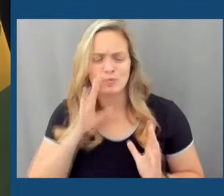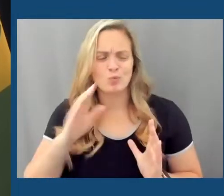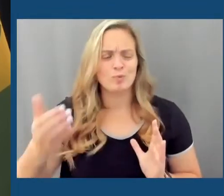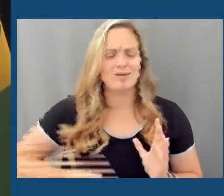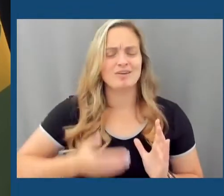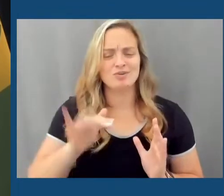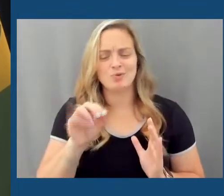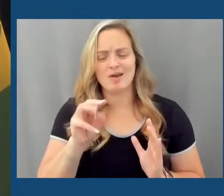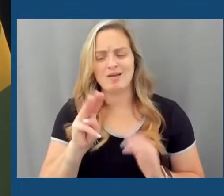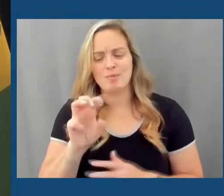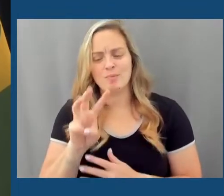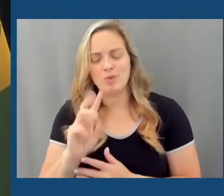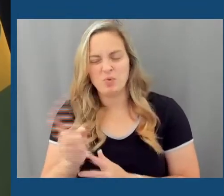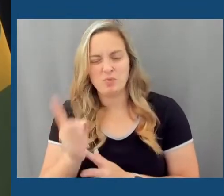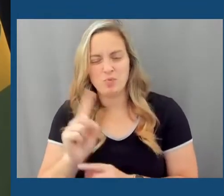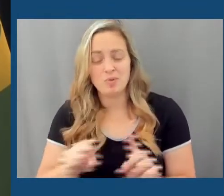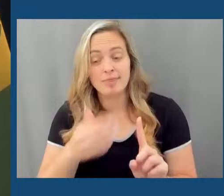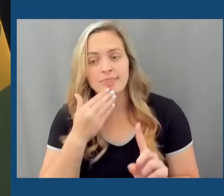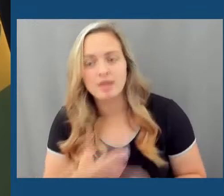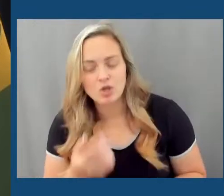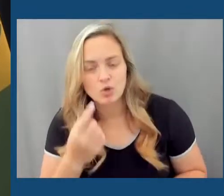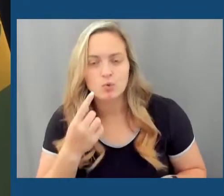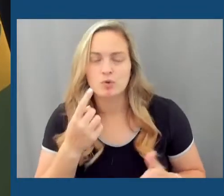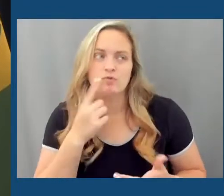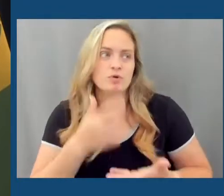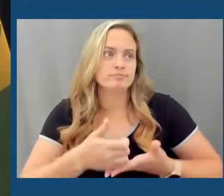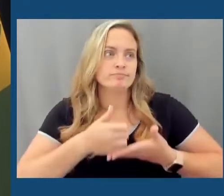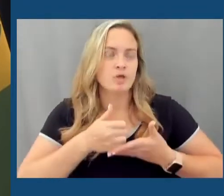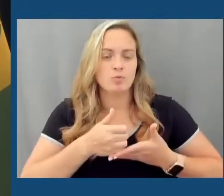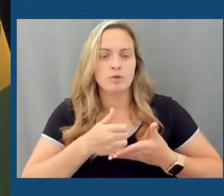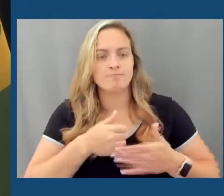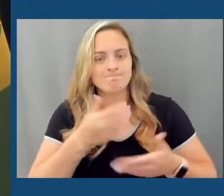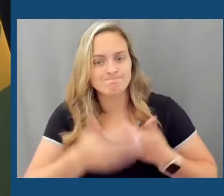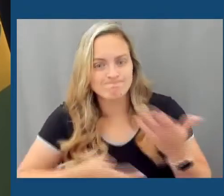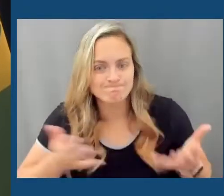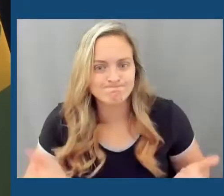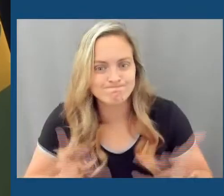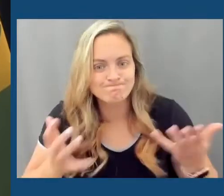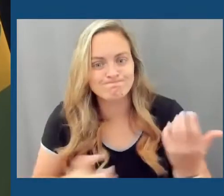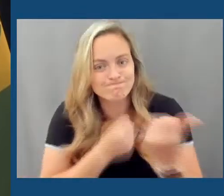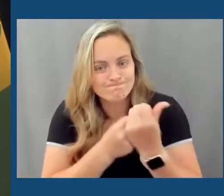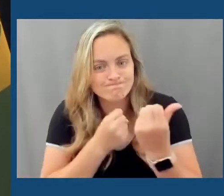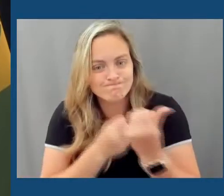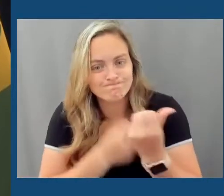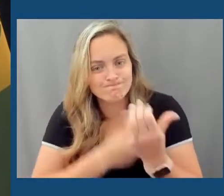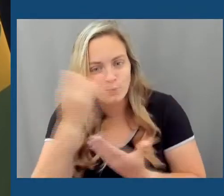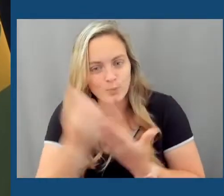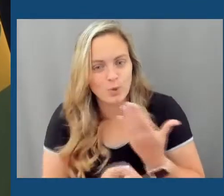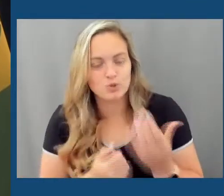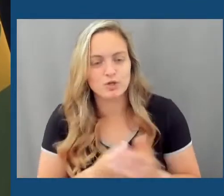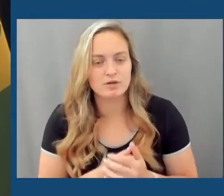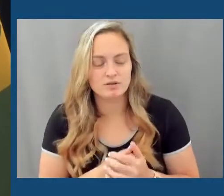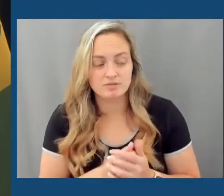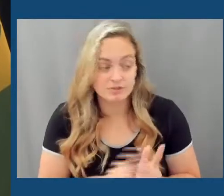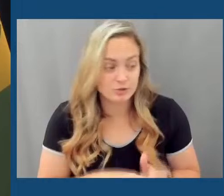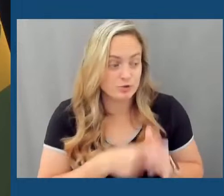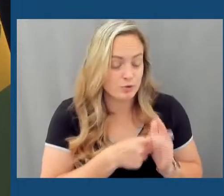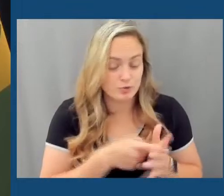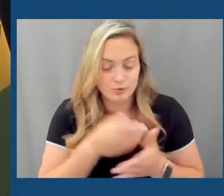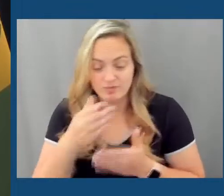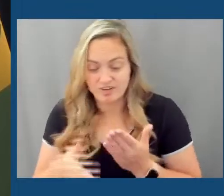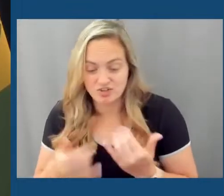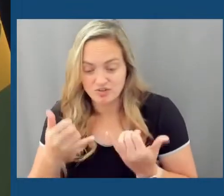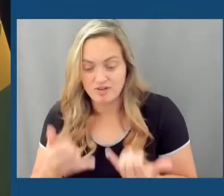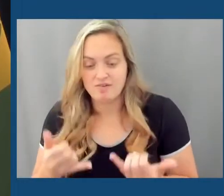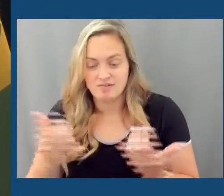in a moment, but thank you for helping steward and shepherd this project through from the very beginning. And Jamie